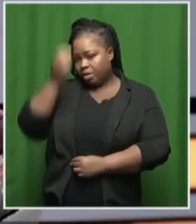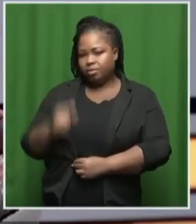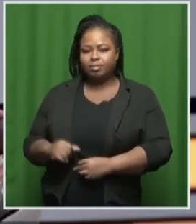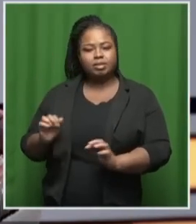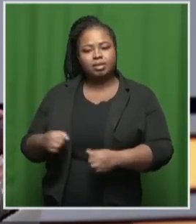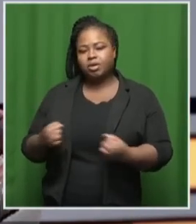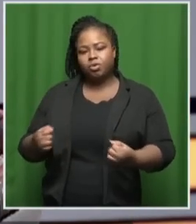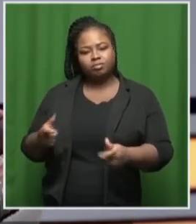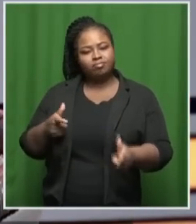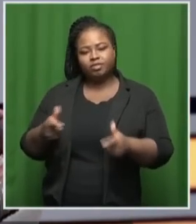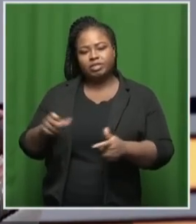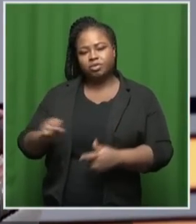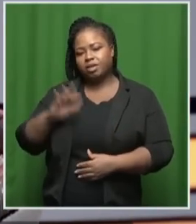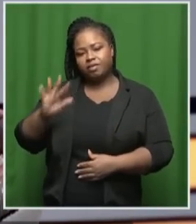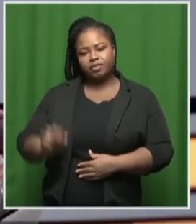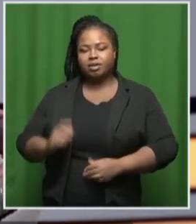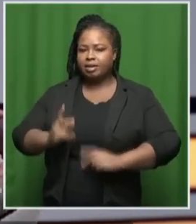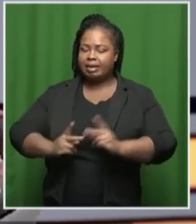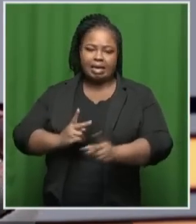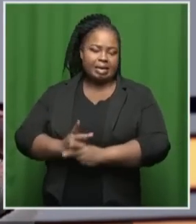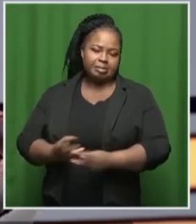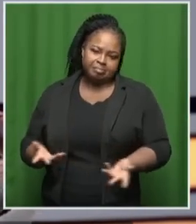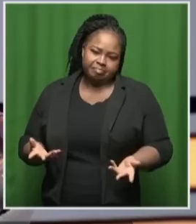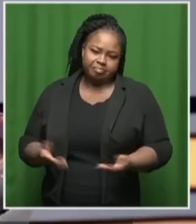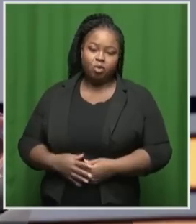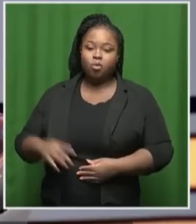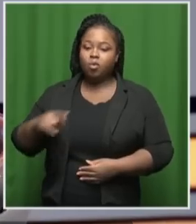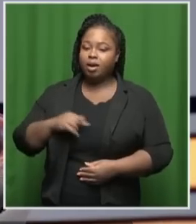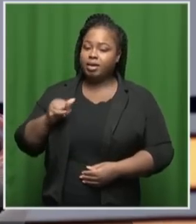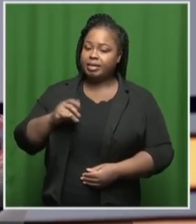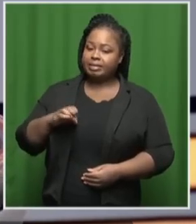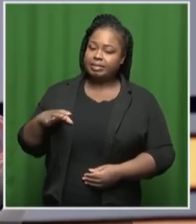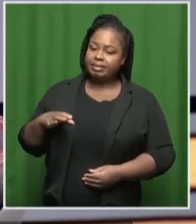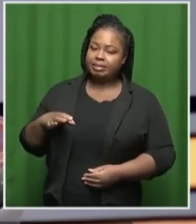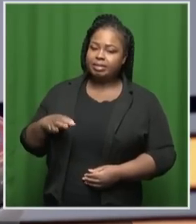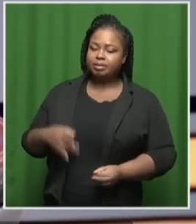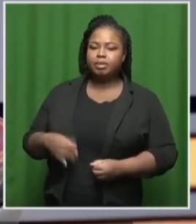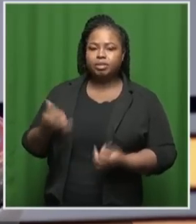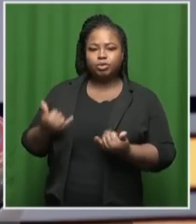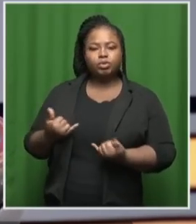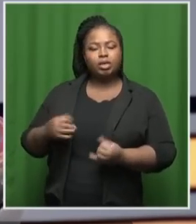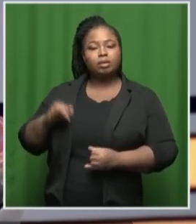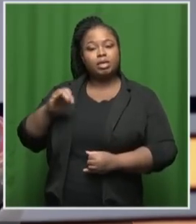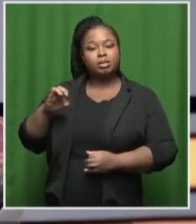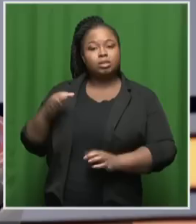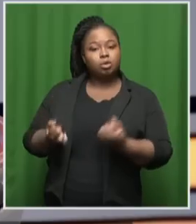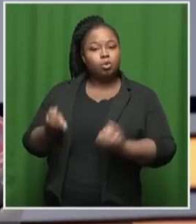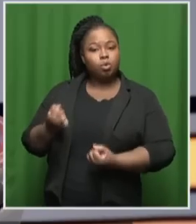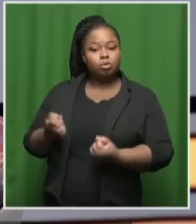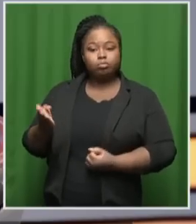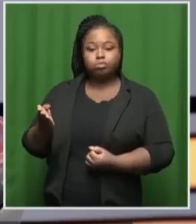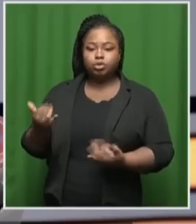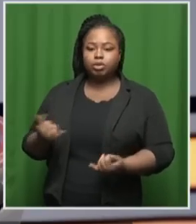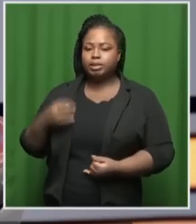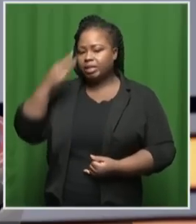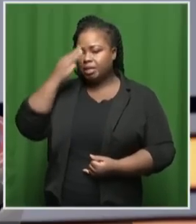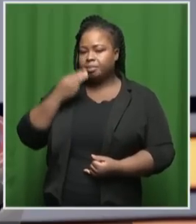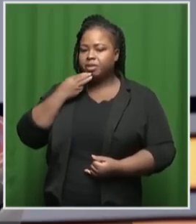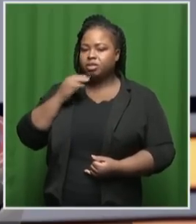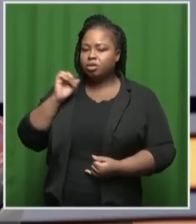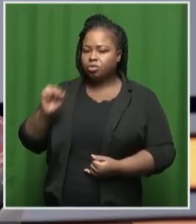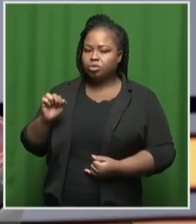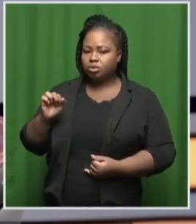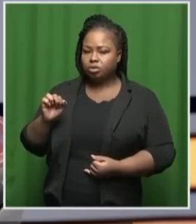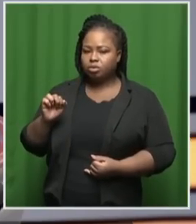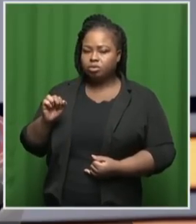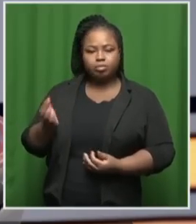cannot govern South Africa for another term, as is the Electoral Court hearing today. And so his picture is